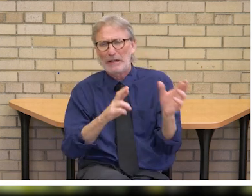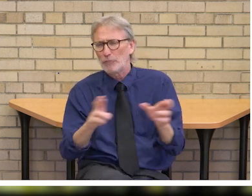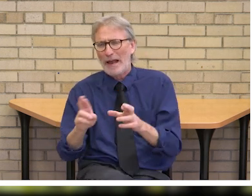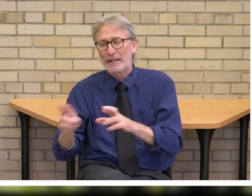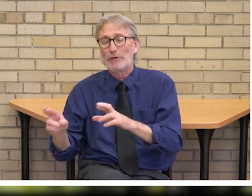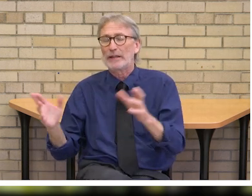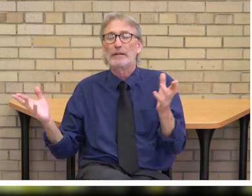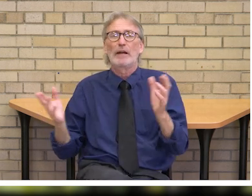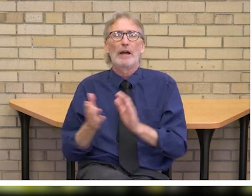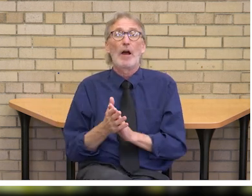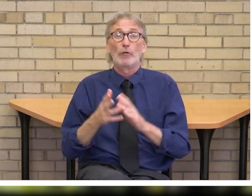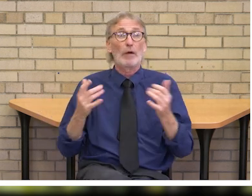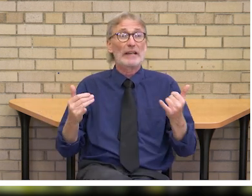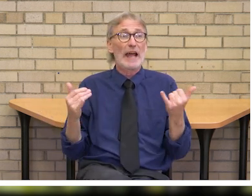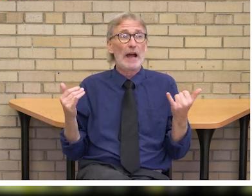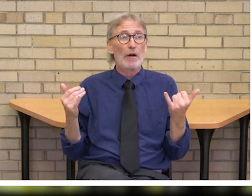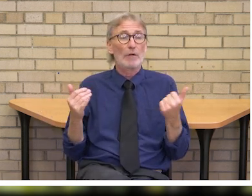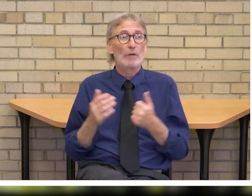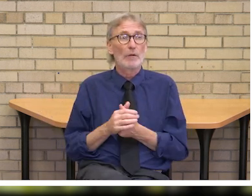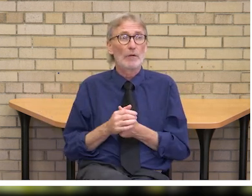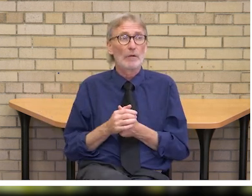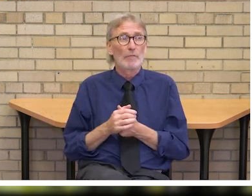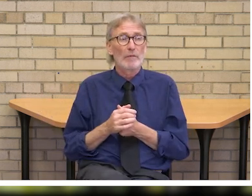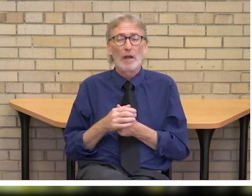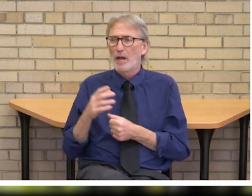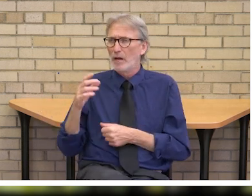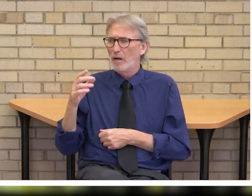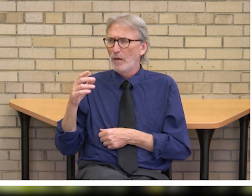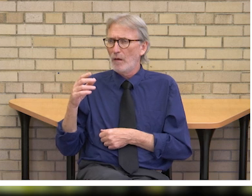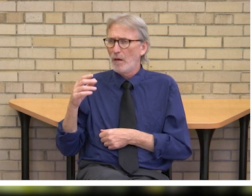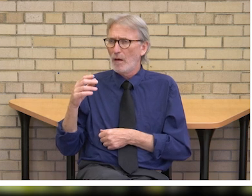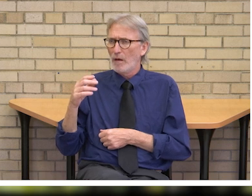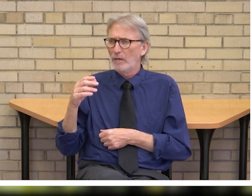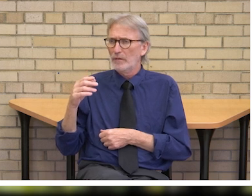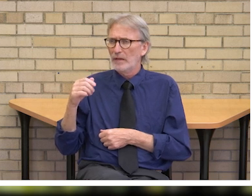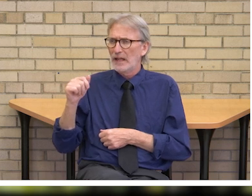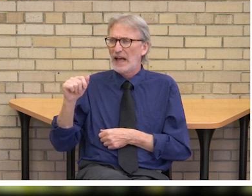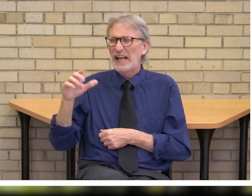moment, Mercedes, who's the prime contractor, anticipates